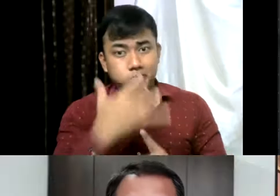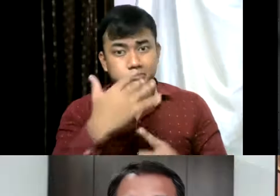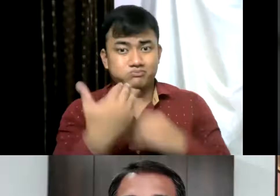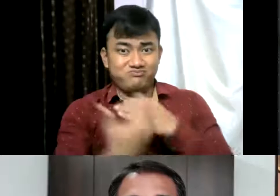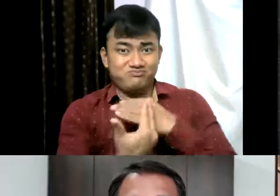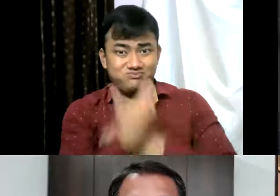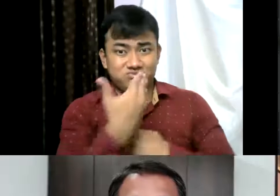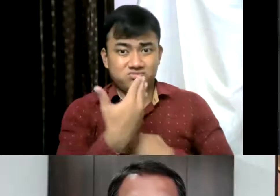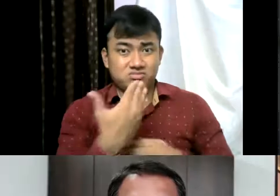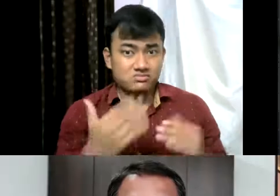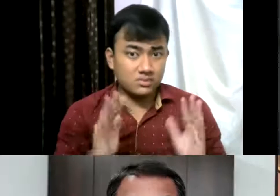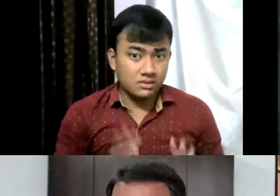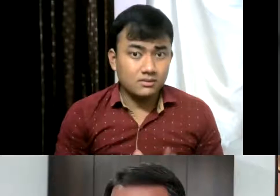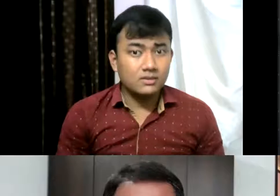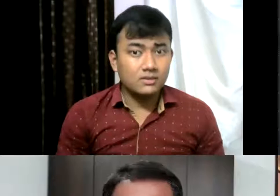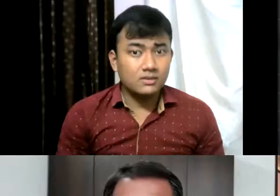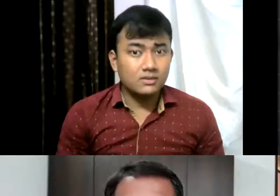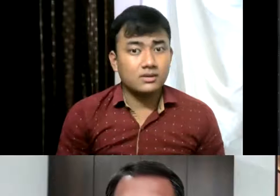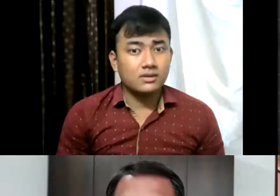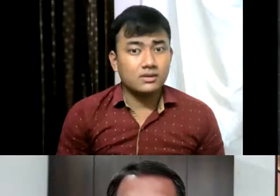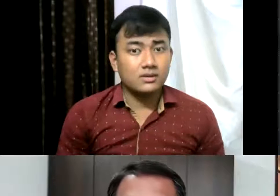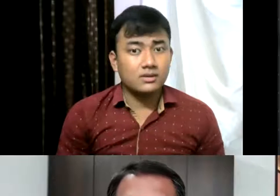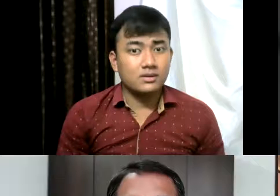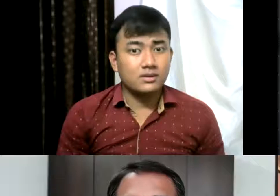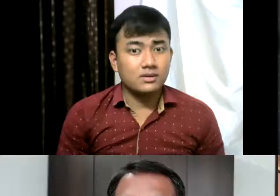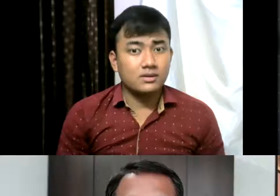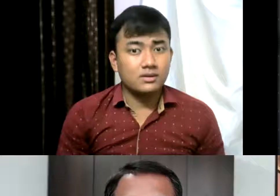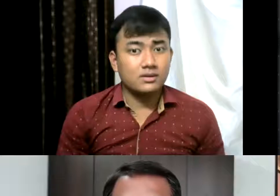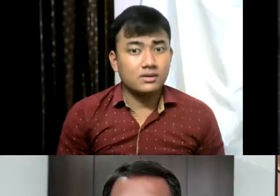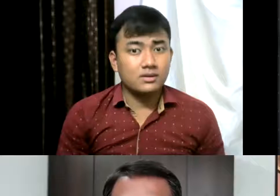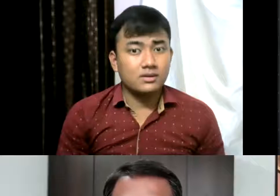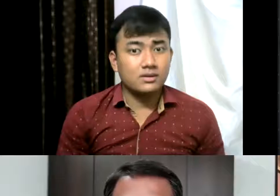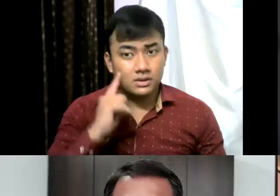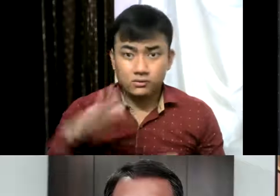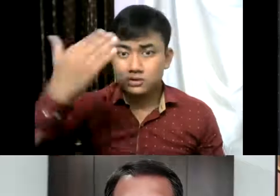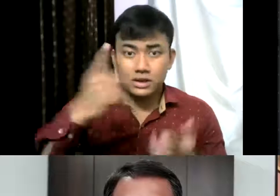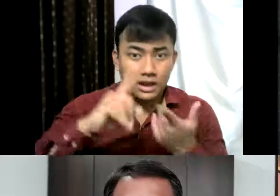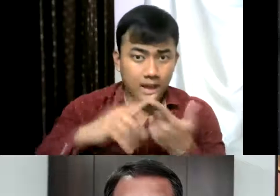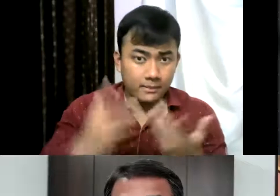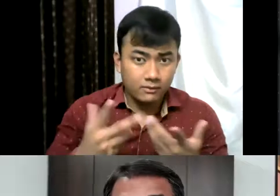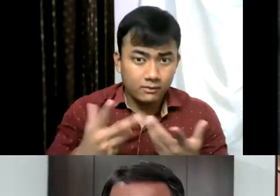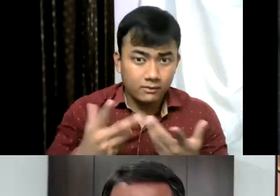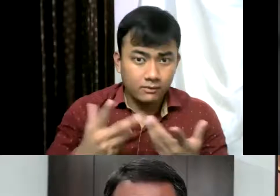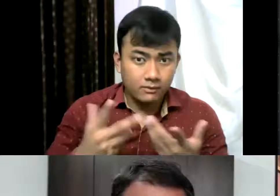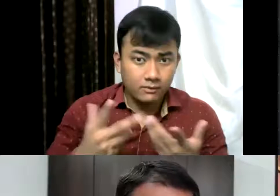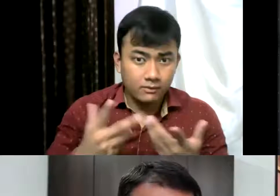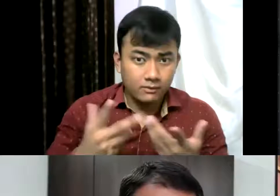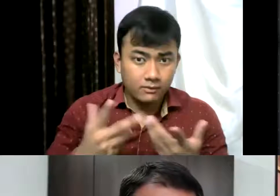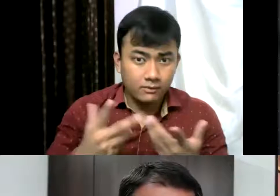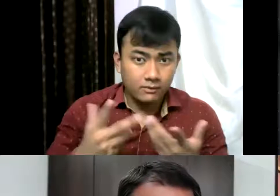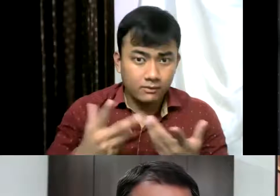happen. But there will be a moment when a lot of these, photos and videos will be leaked